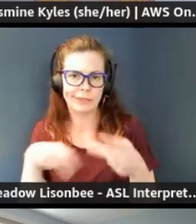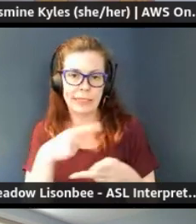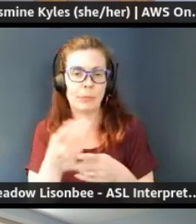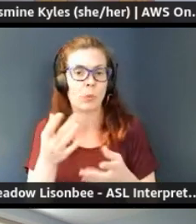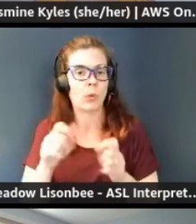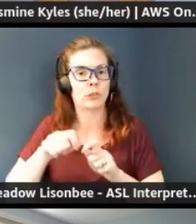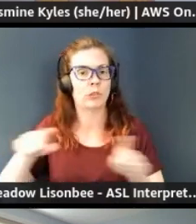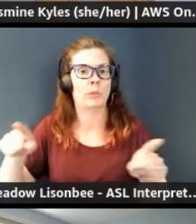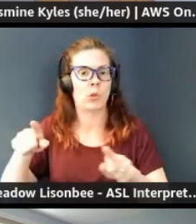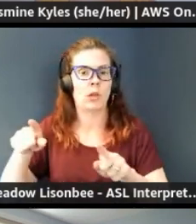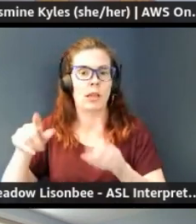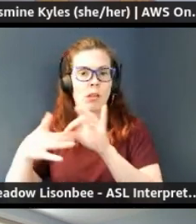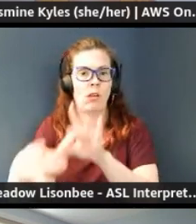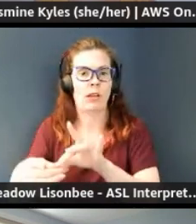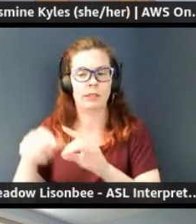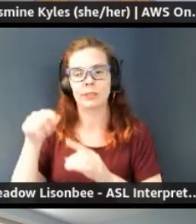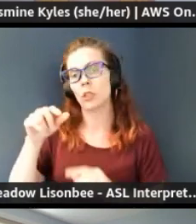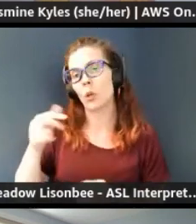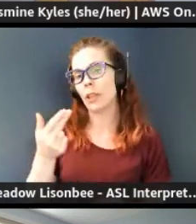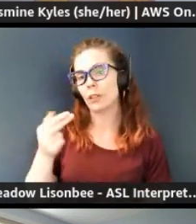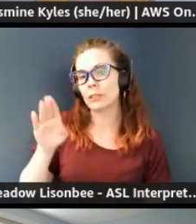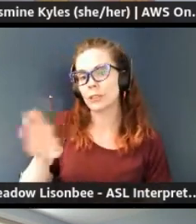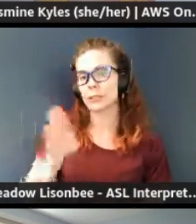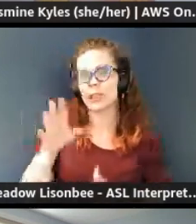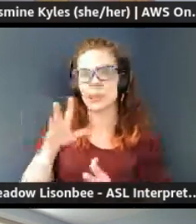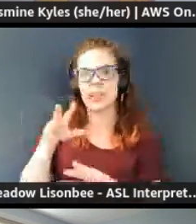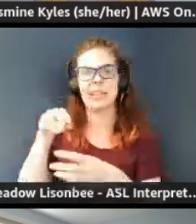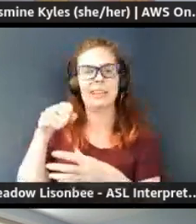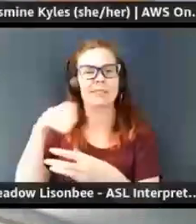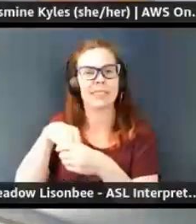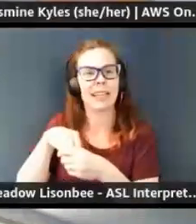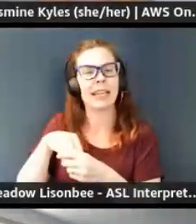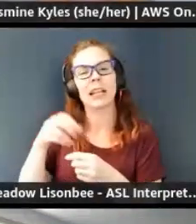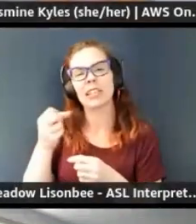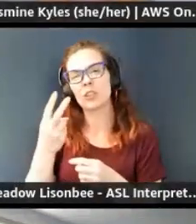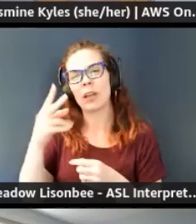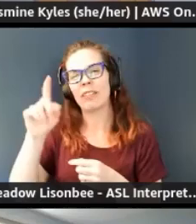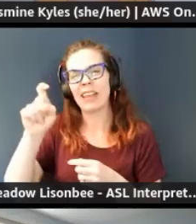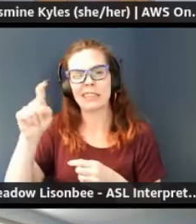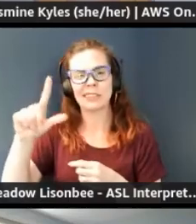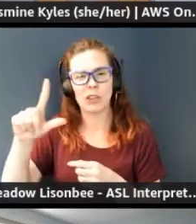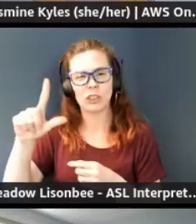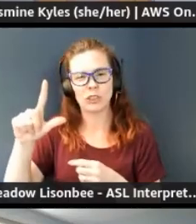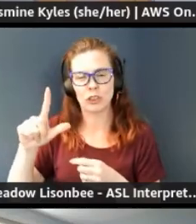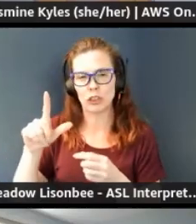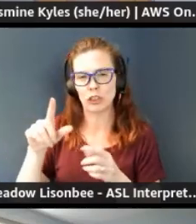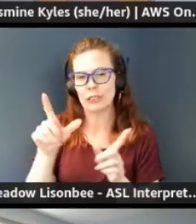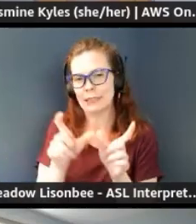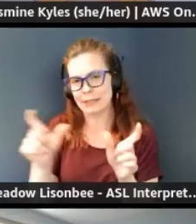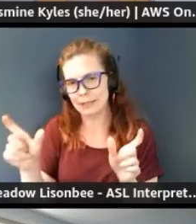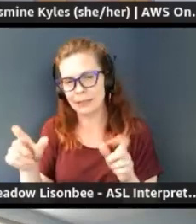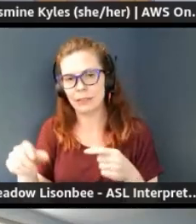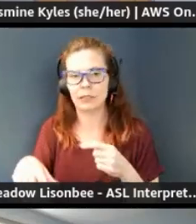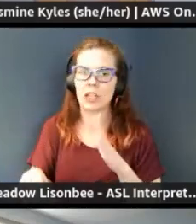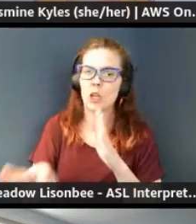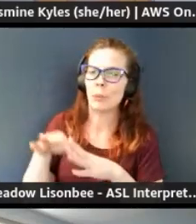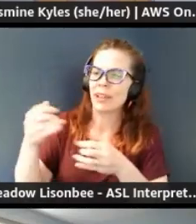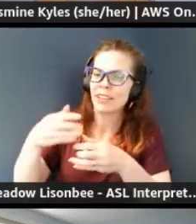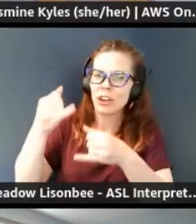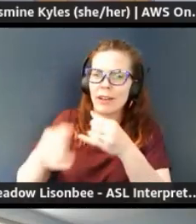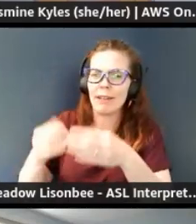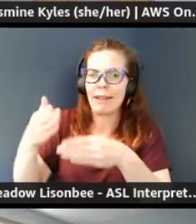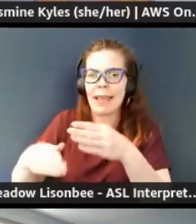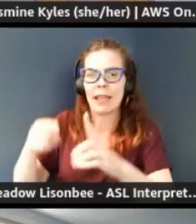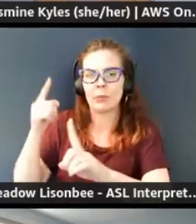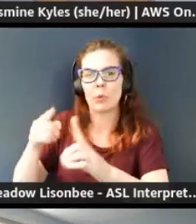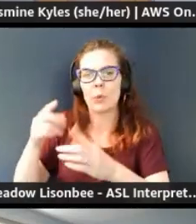the model on. So this 13B model, we can fit on a 12x large instance. You can choose the endpoint name, and then you